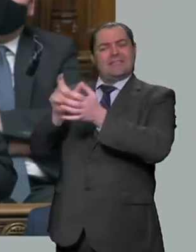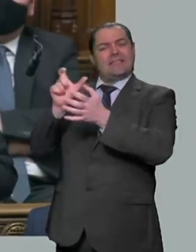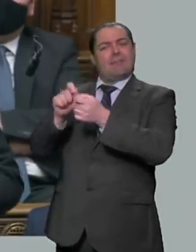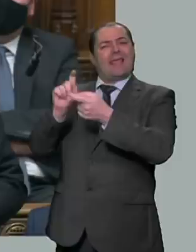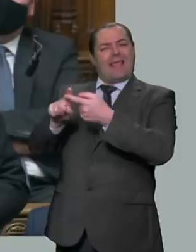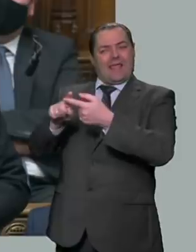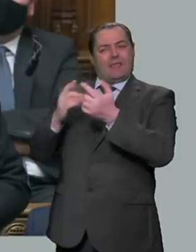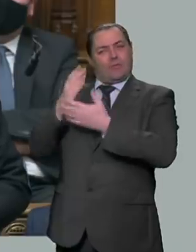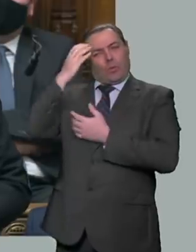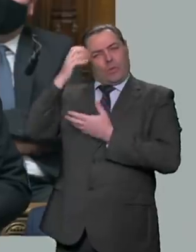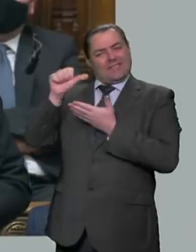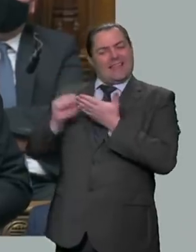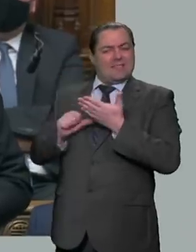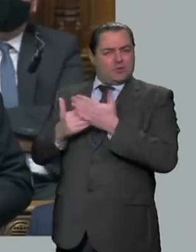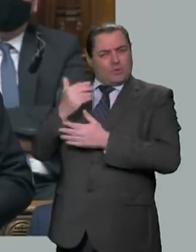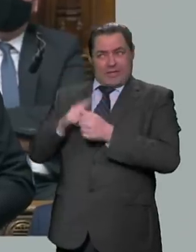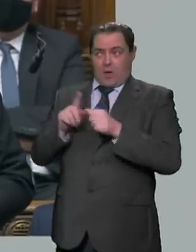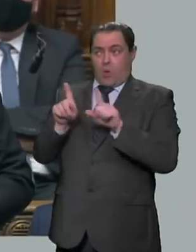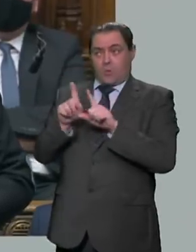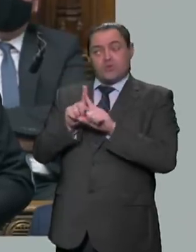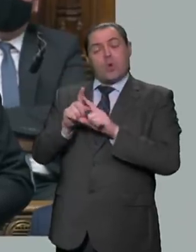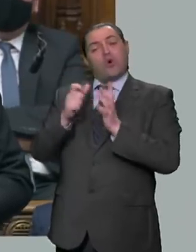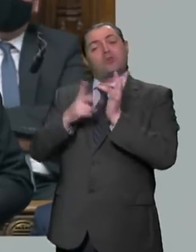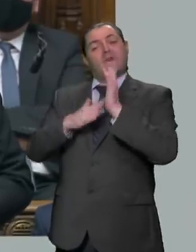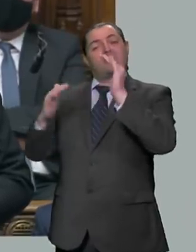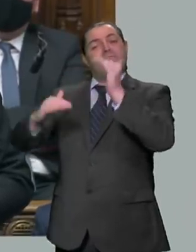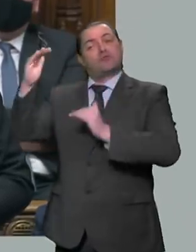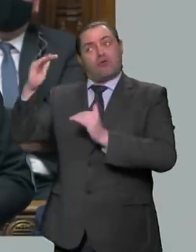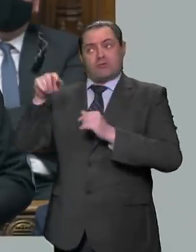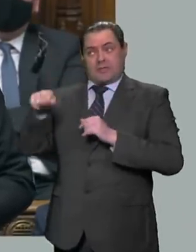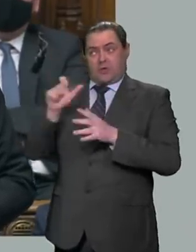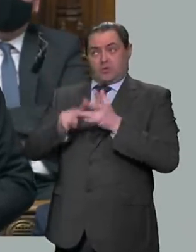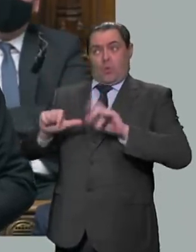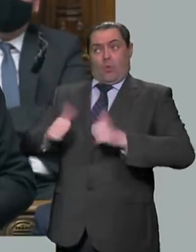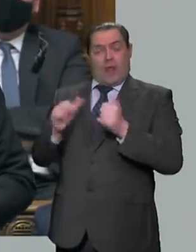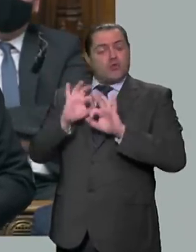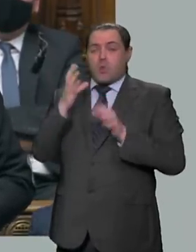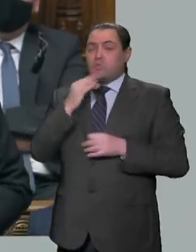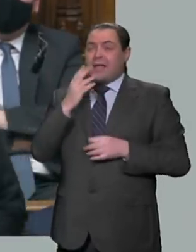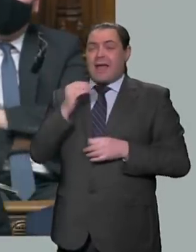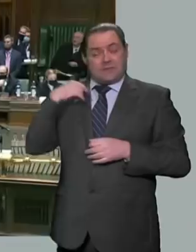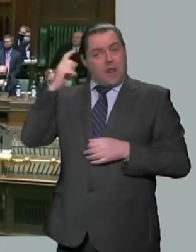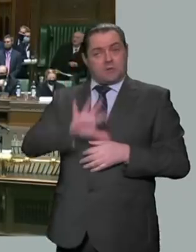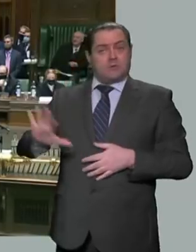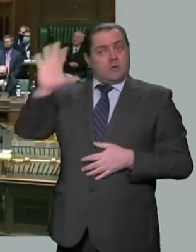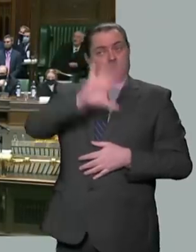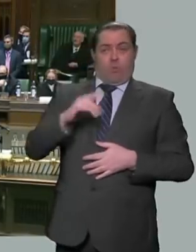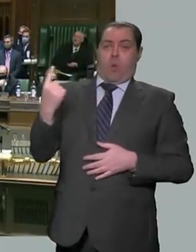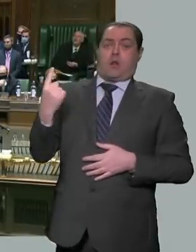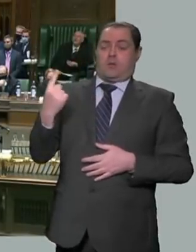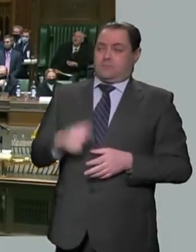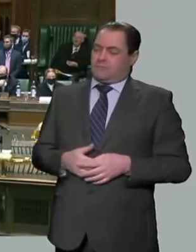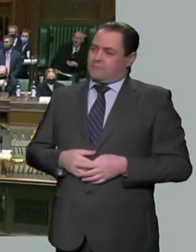List, and congratulate the Conservative majority on the Council on delivering the only debt-free council in London?